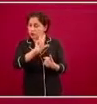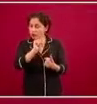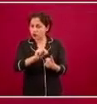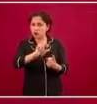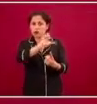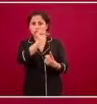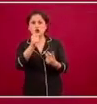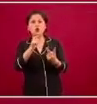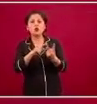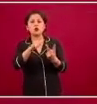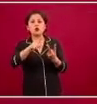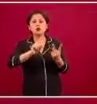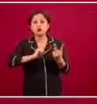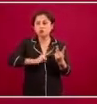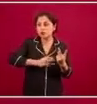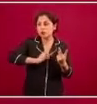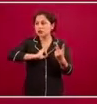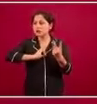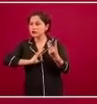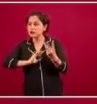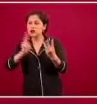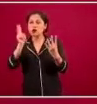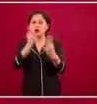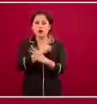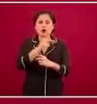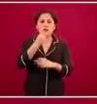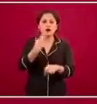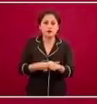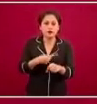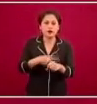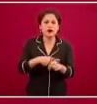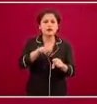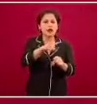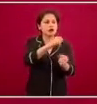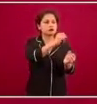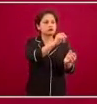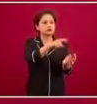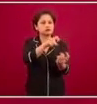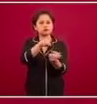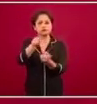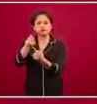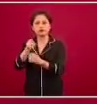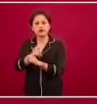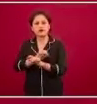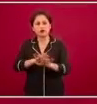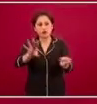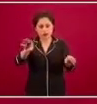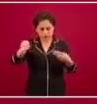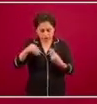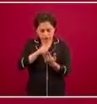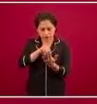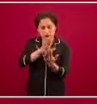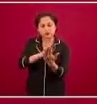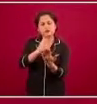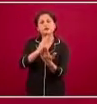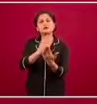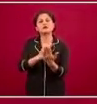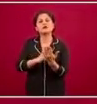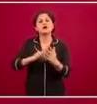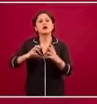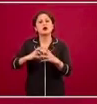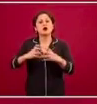data. And through this data collection system, we will be monitoring not only COVID, but also at the same